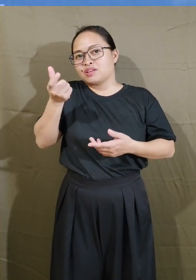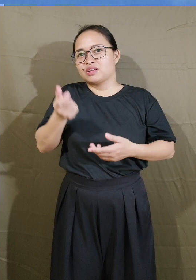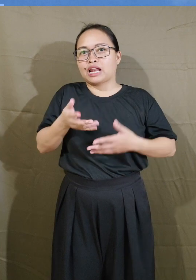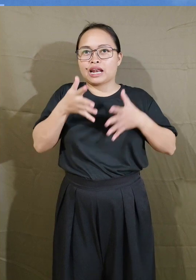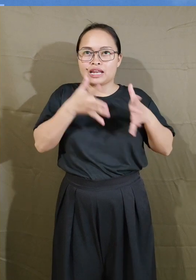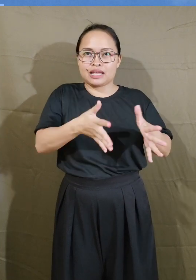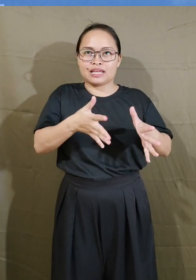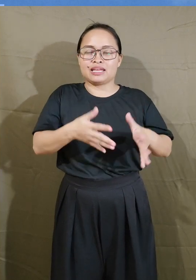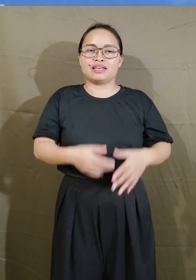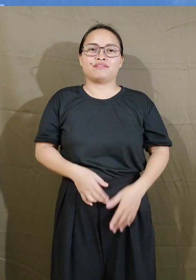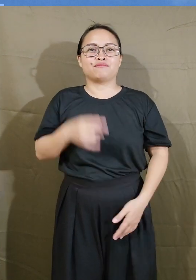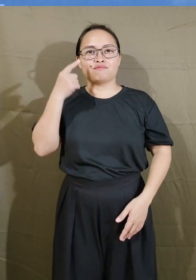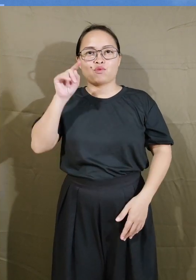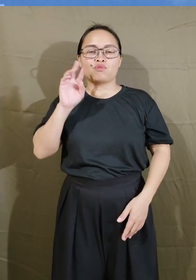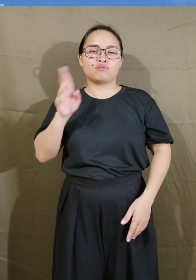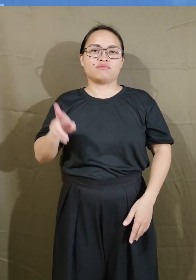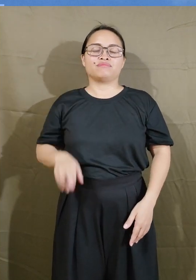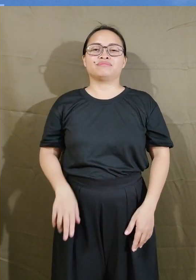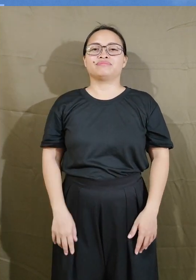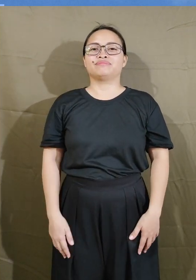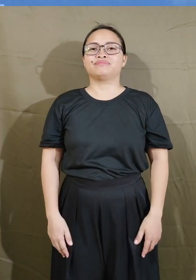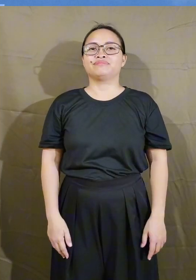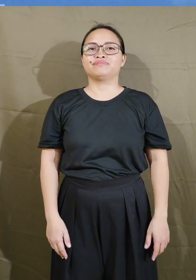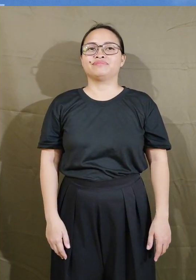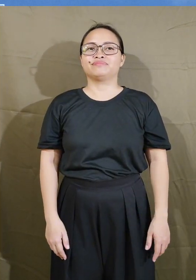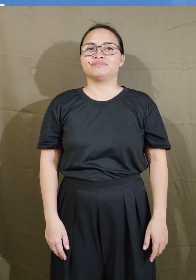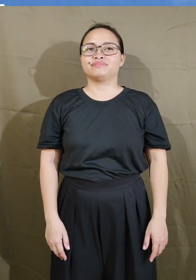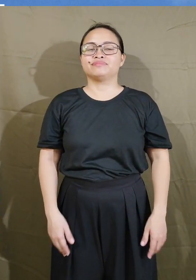11,923 marbles left for her.